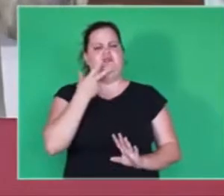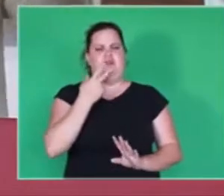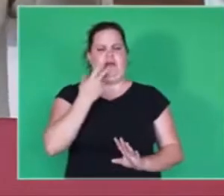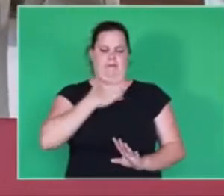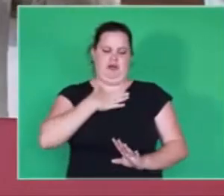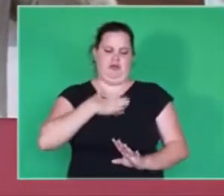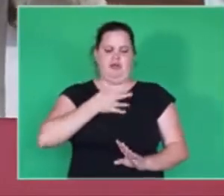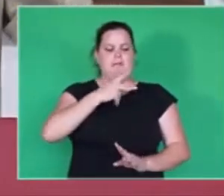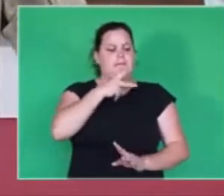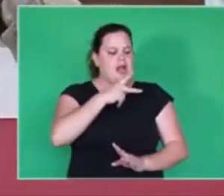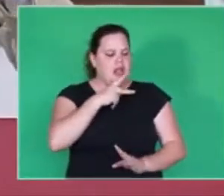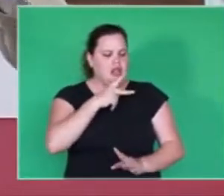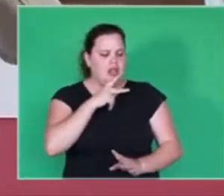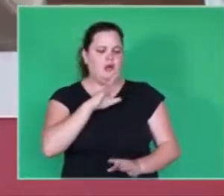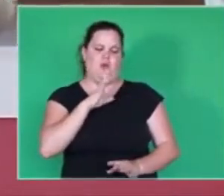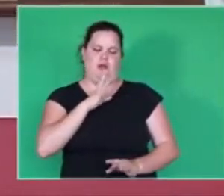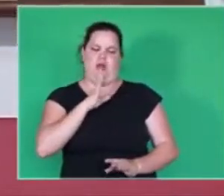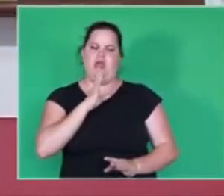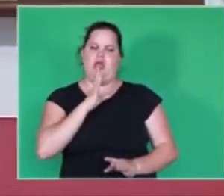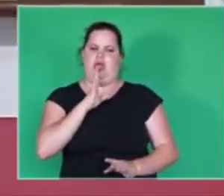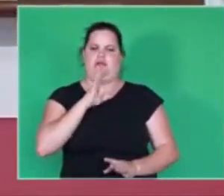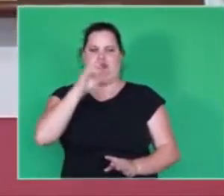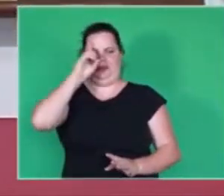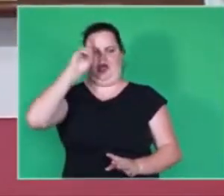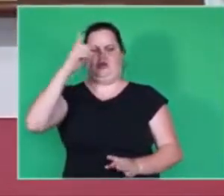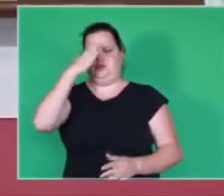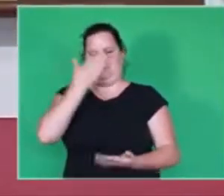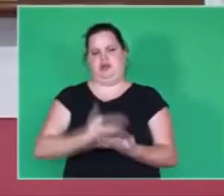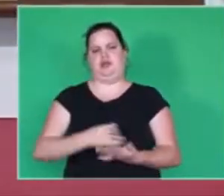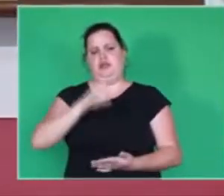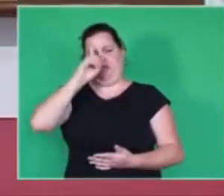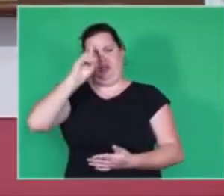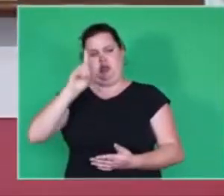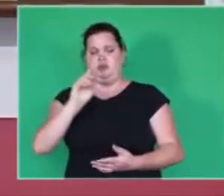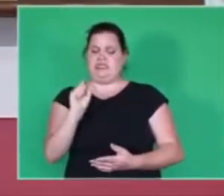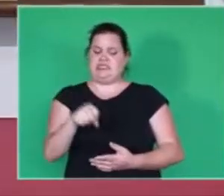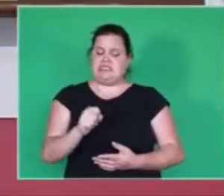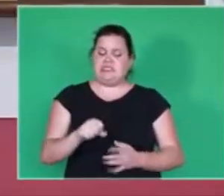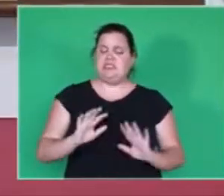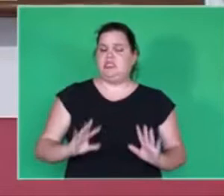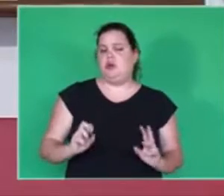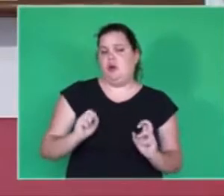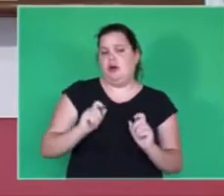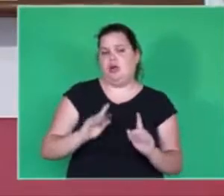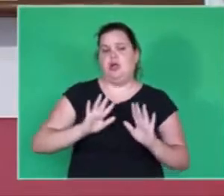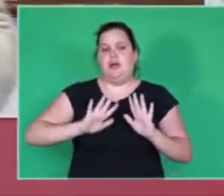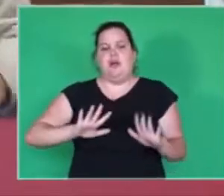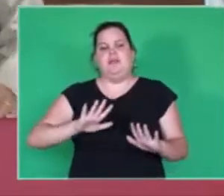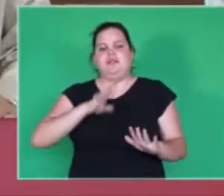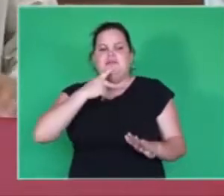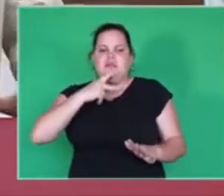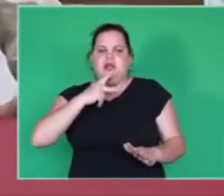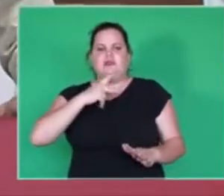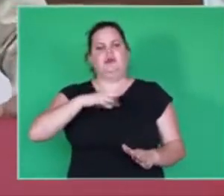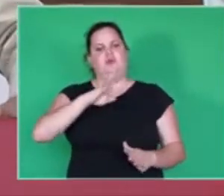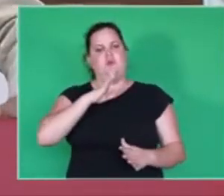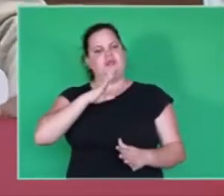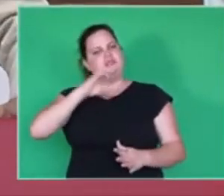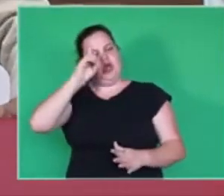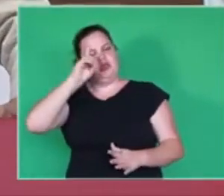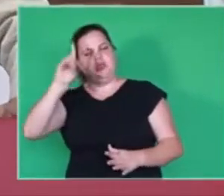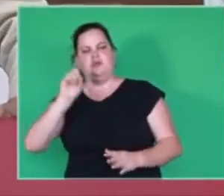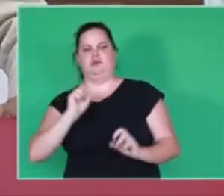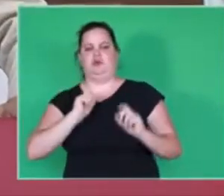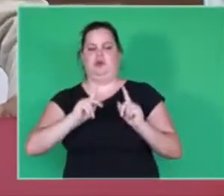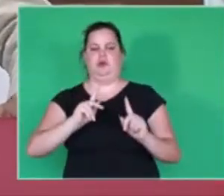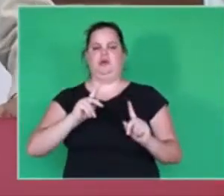Plato believed in God. No, Plato, he had an understanding of an existence of God, but he didn't know how to explain it.